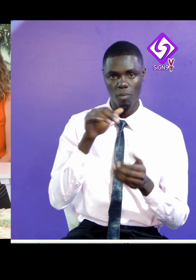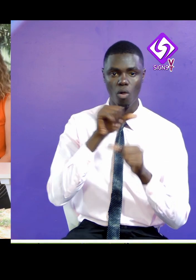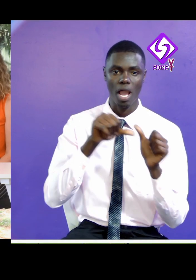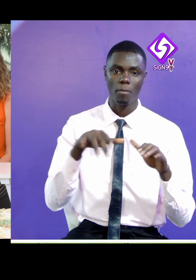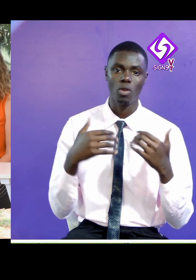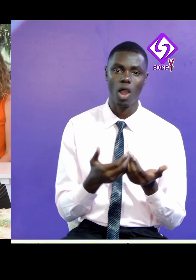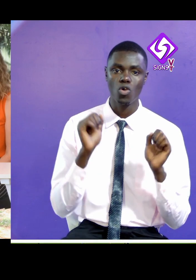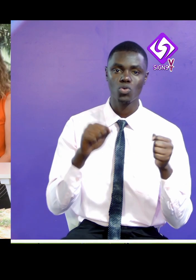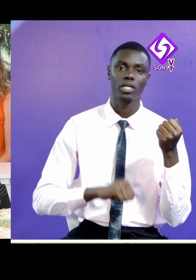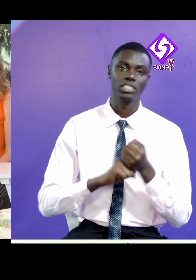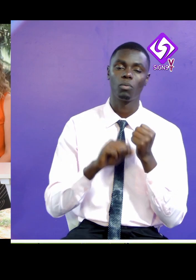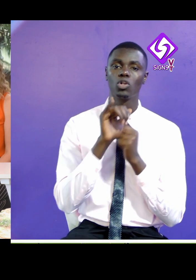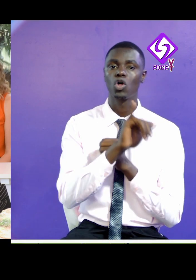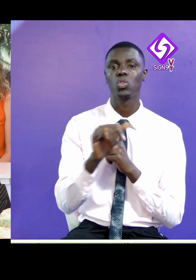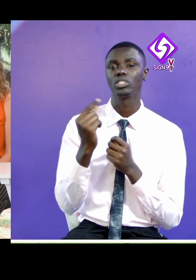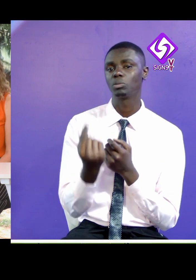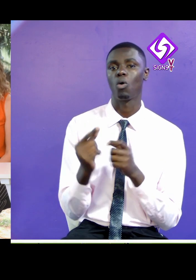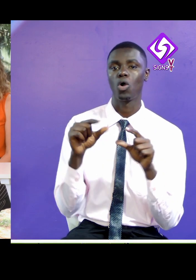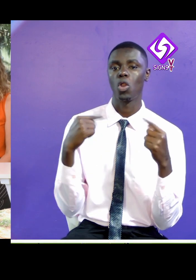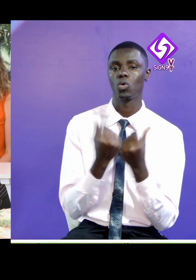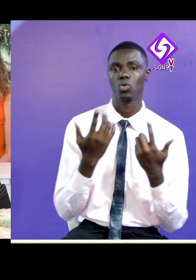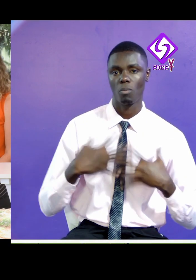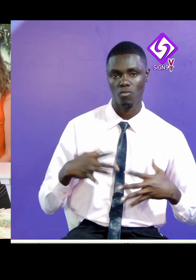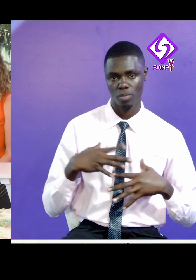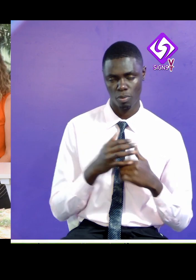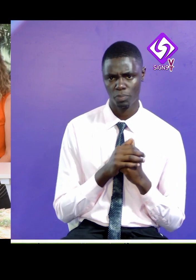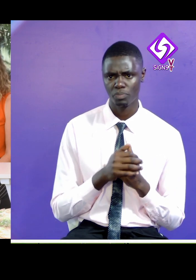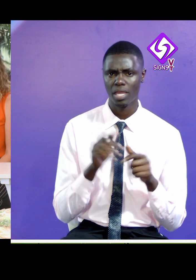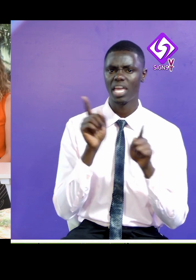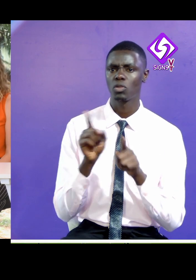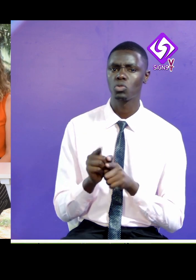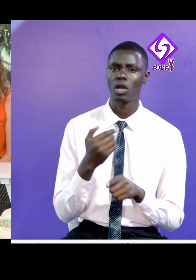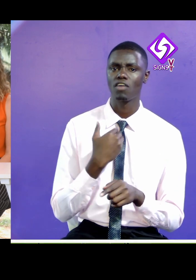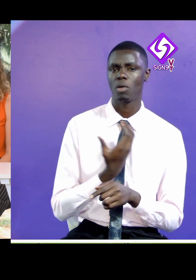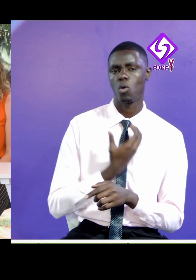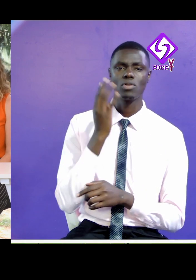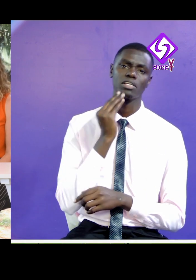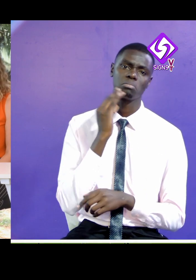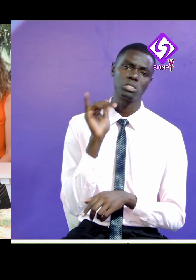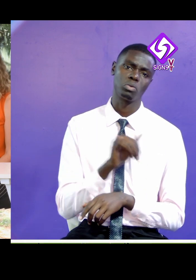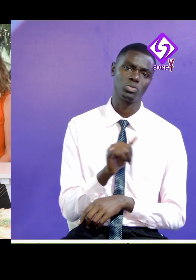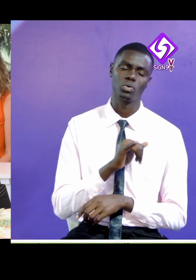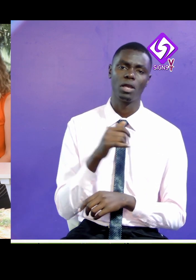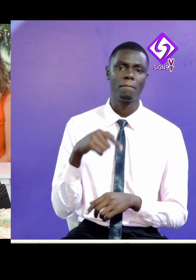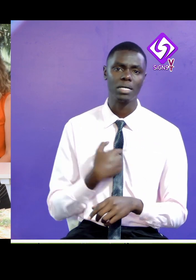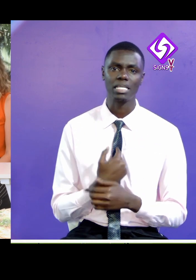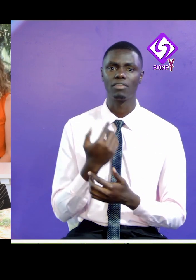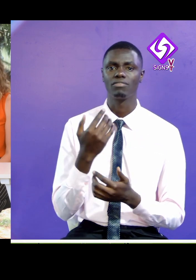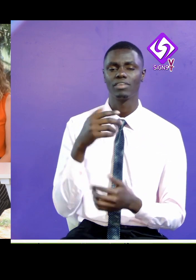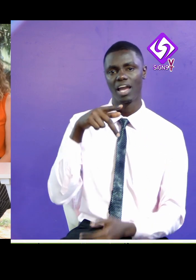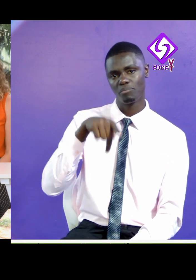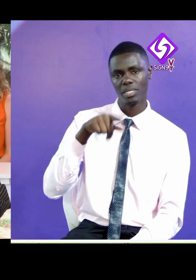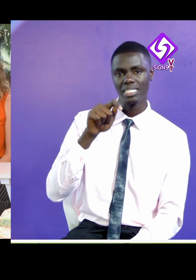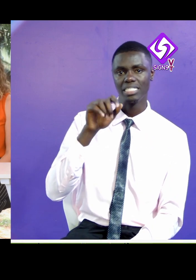more about how you can support that small minority of people. And I also have my own experiences as well. I was diagnosed